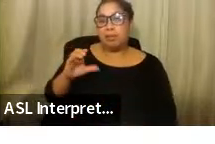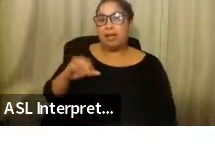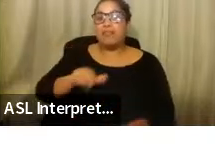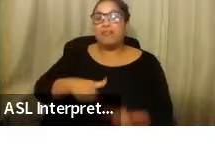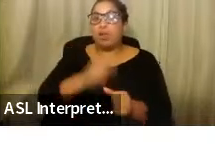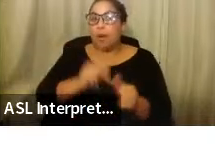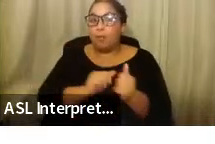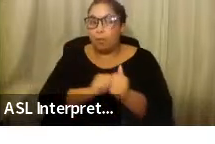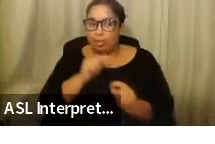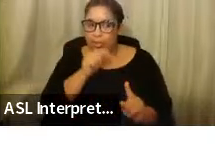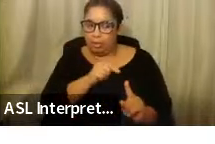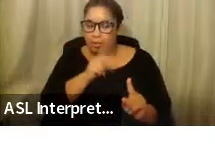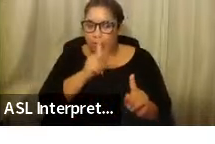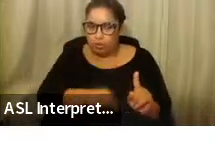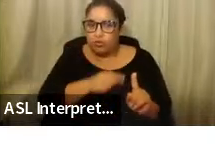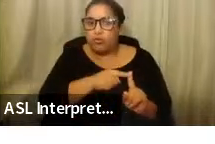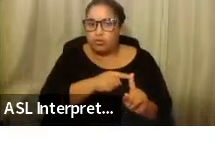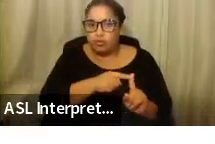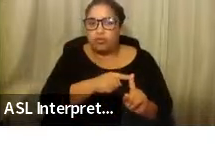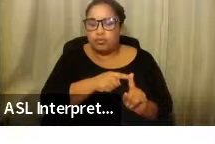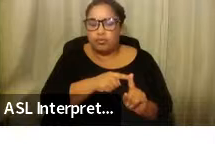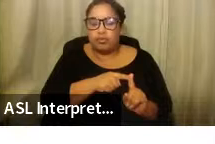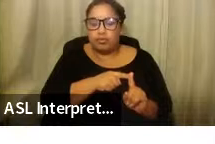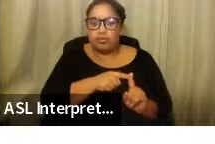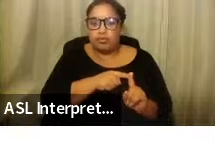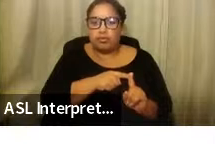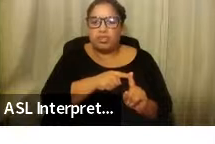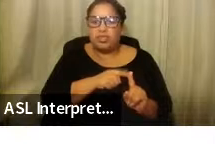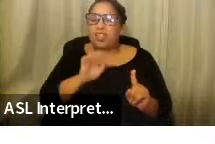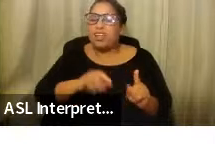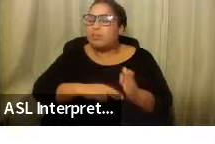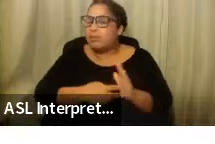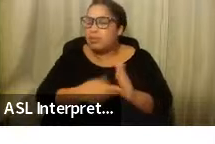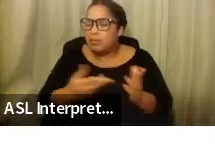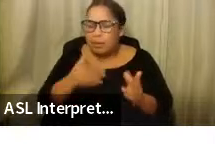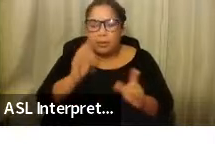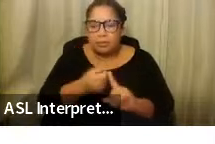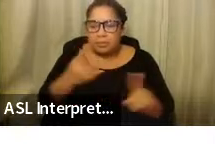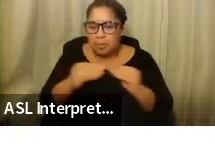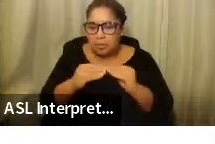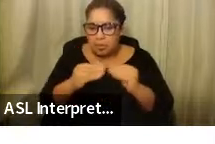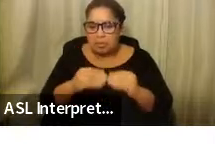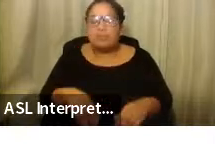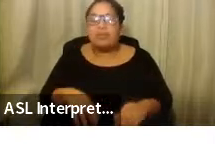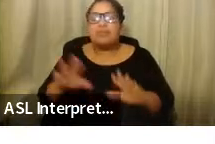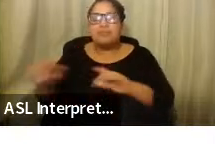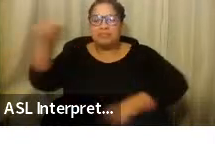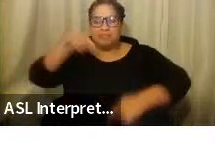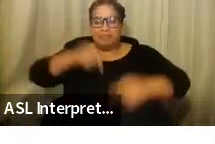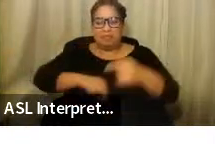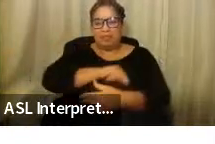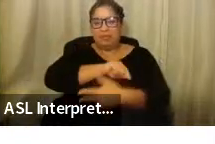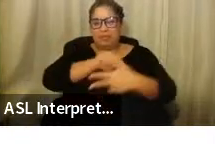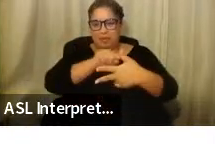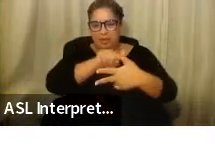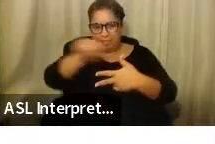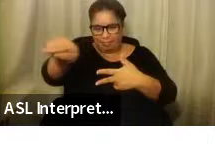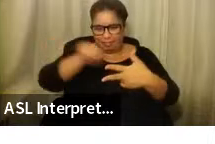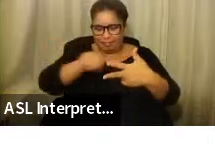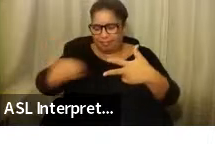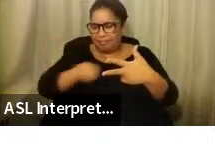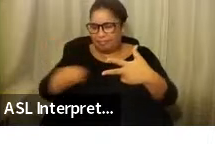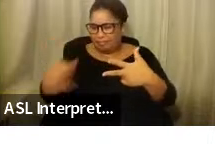I will go a little bit more on that in a minute. So let me finish the 3 different routes, and then we'll talk about then what the follow-up care